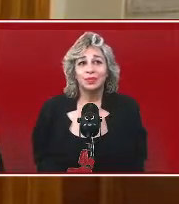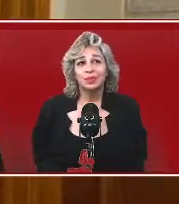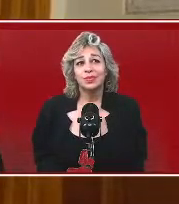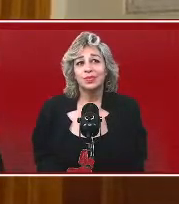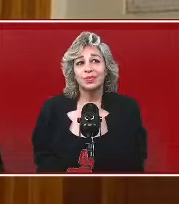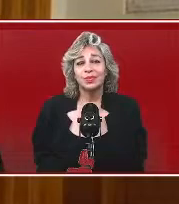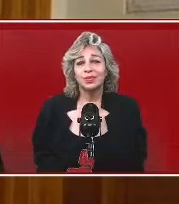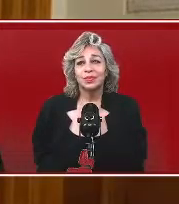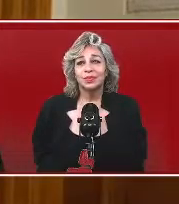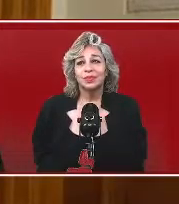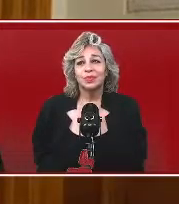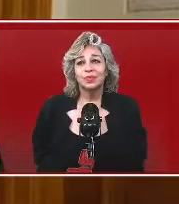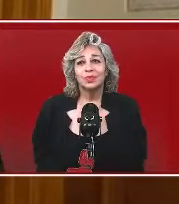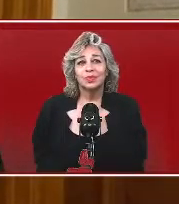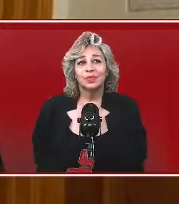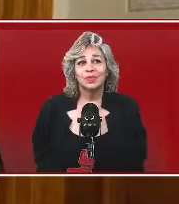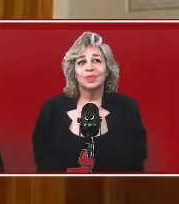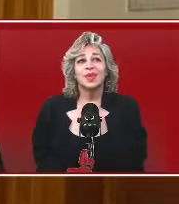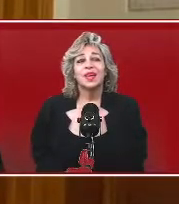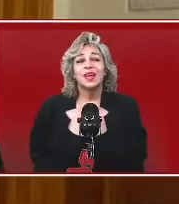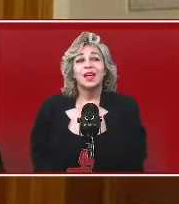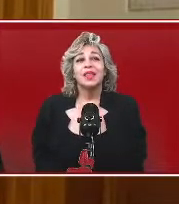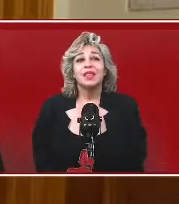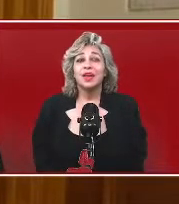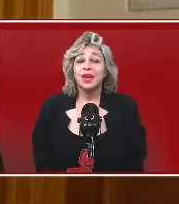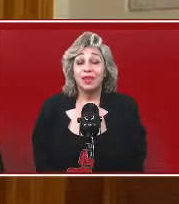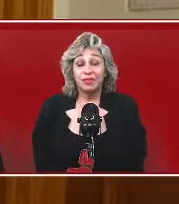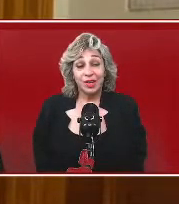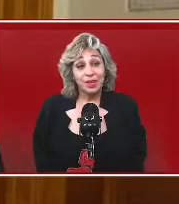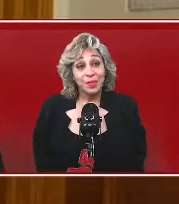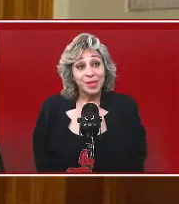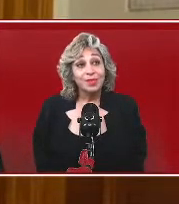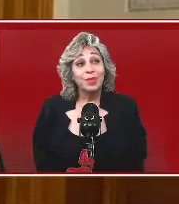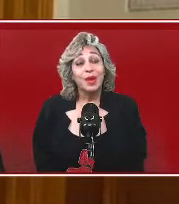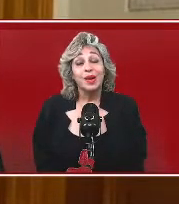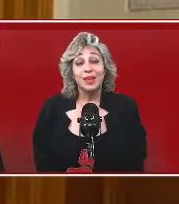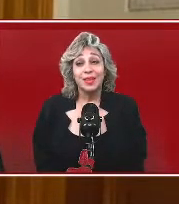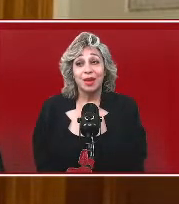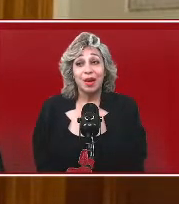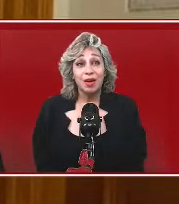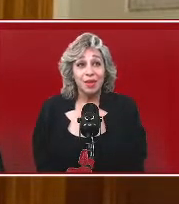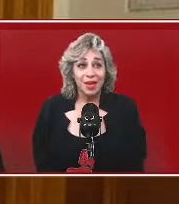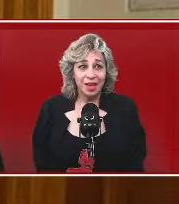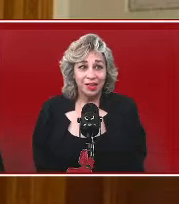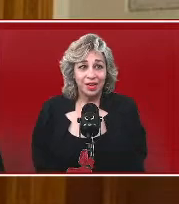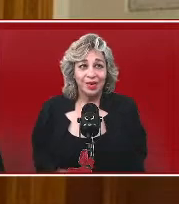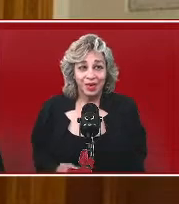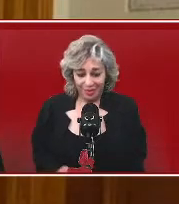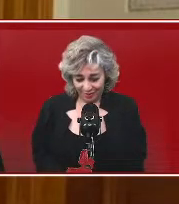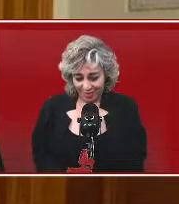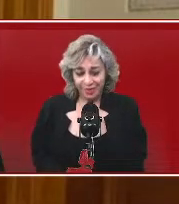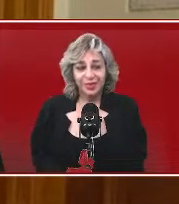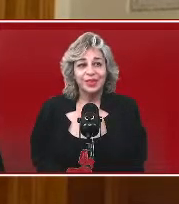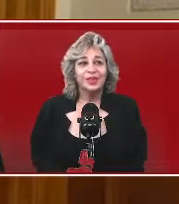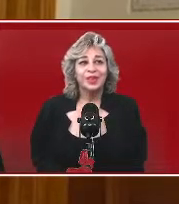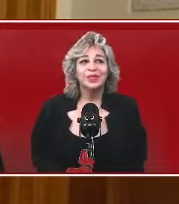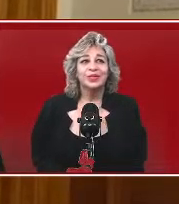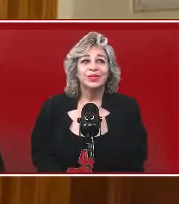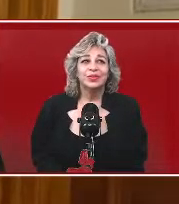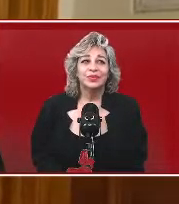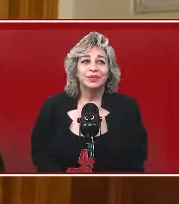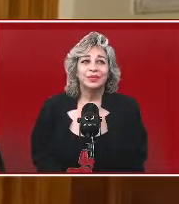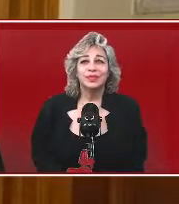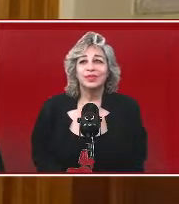comportamiento de nosotros. The fundamental part is our behavior.